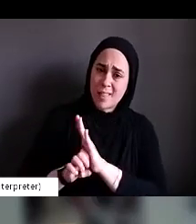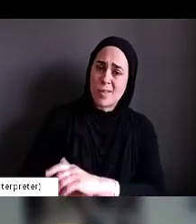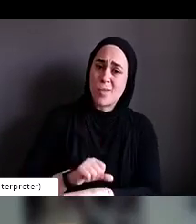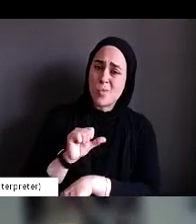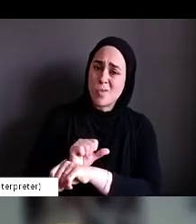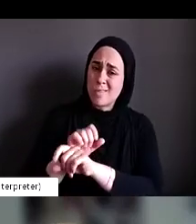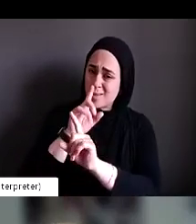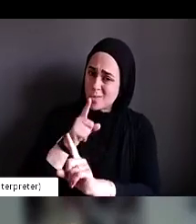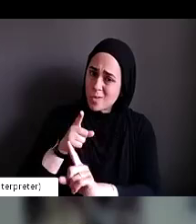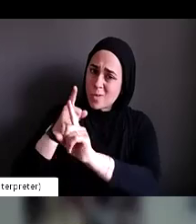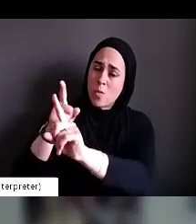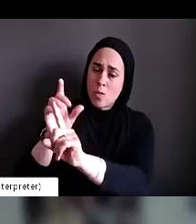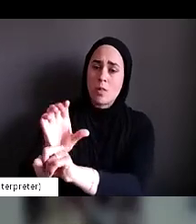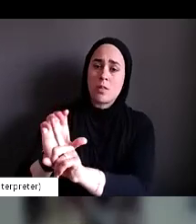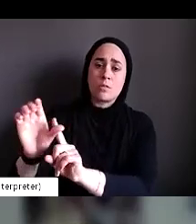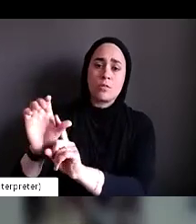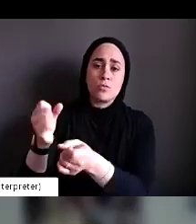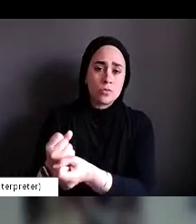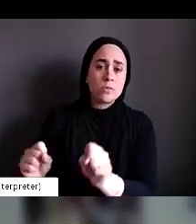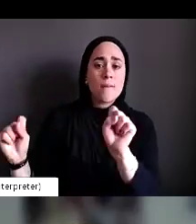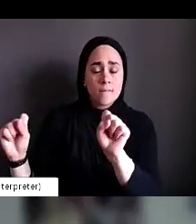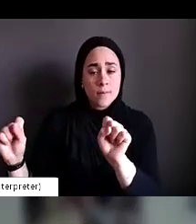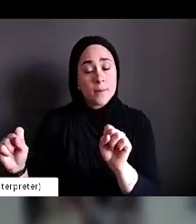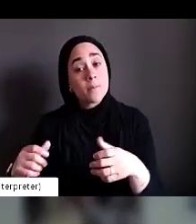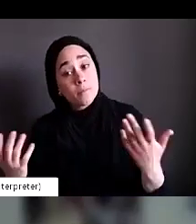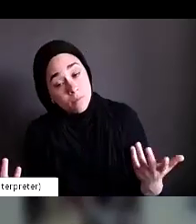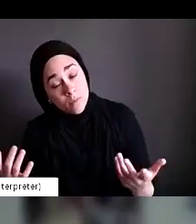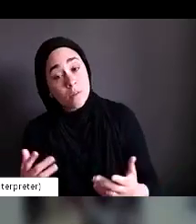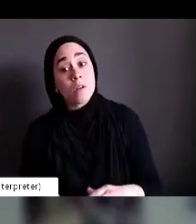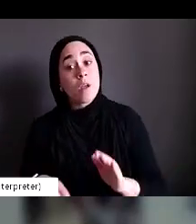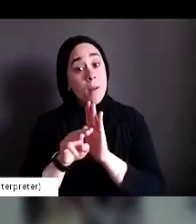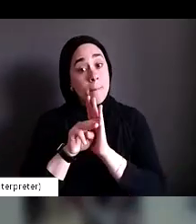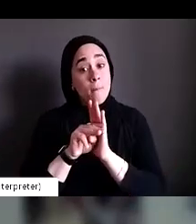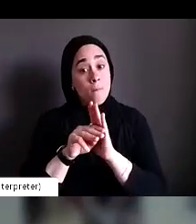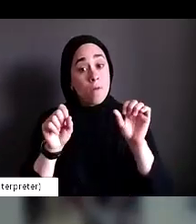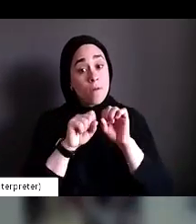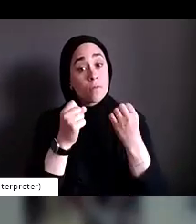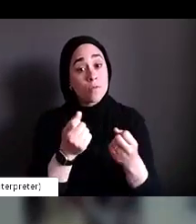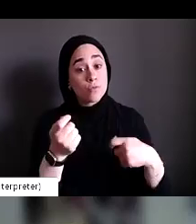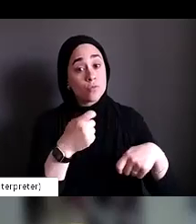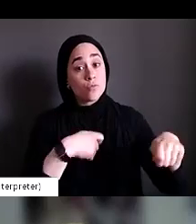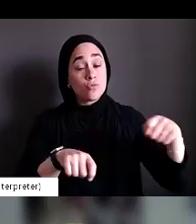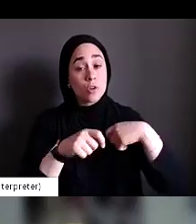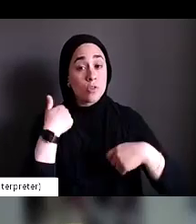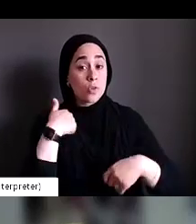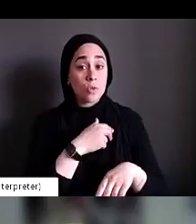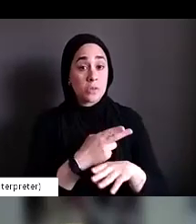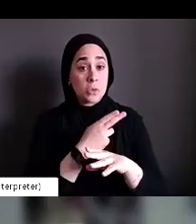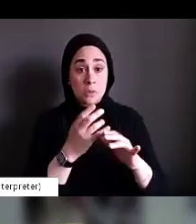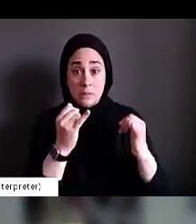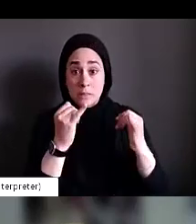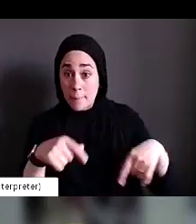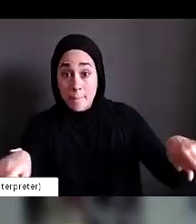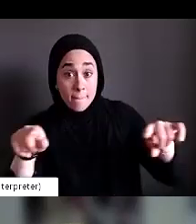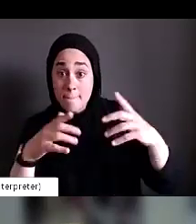cultural safety. And of course, the model of social change that we use, as so many others do,